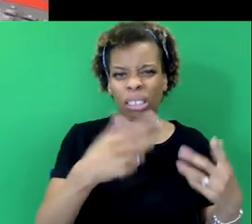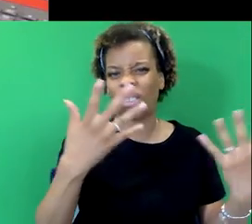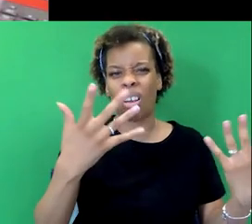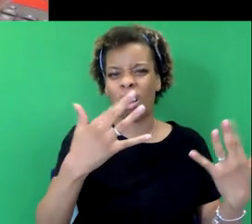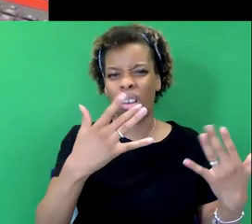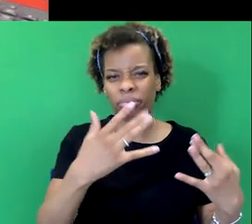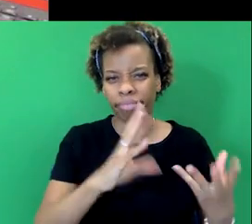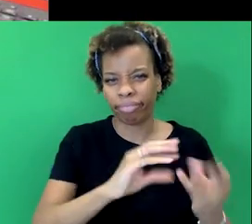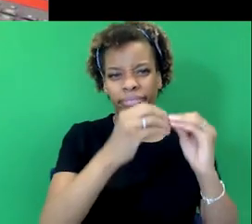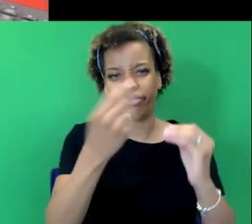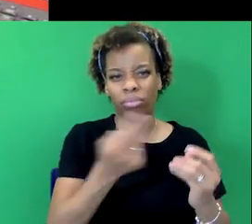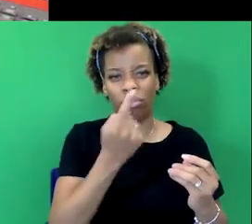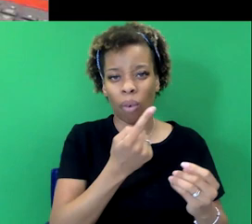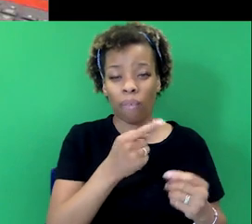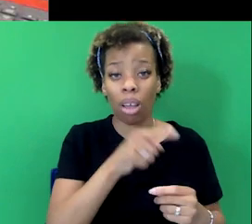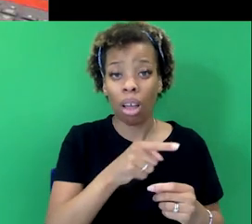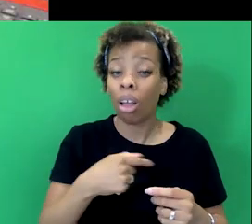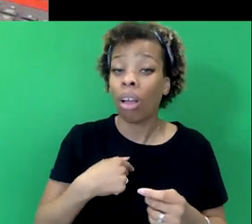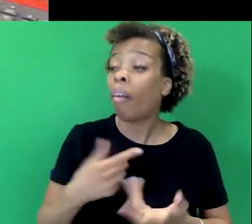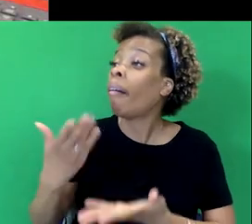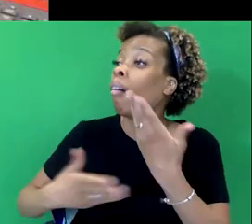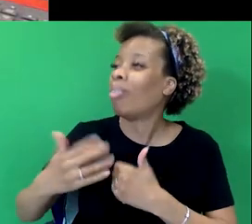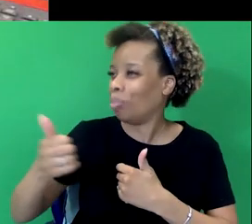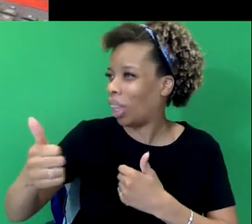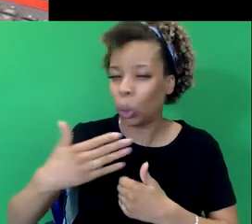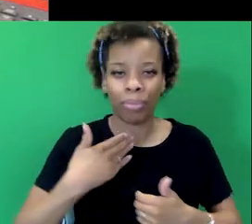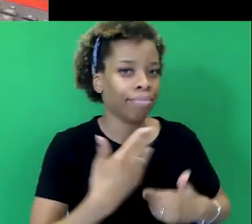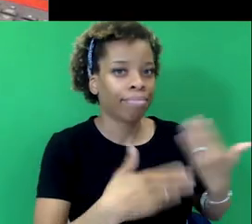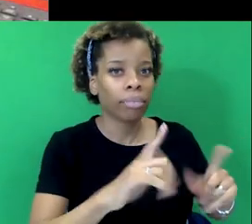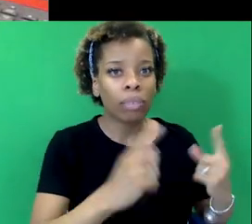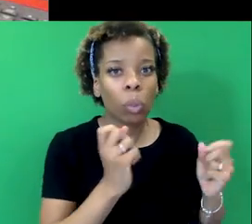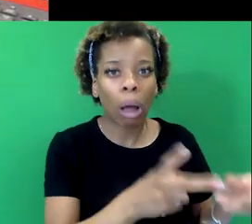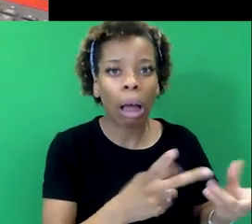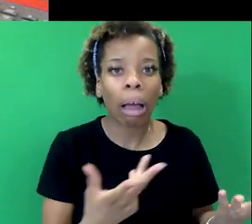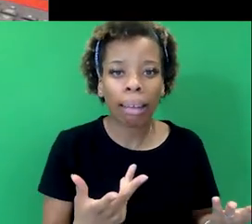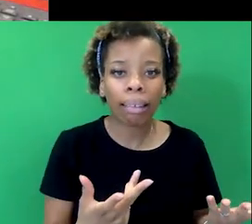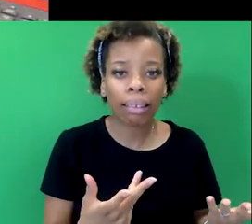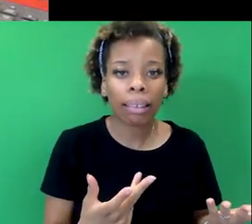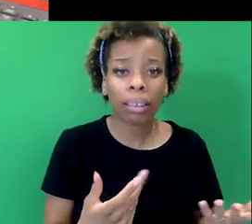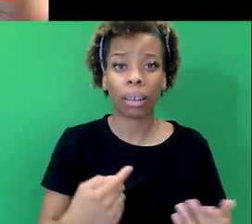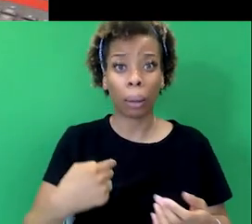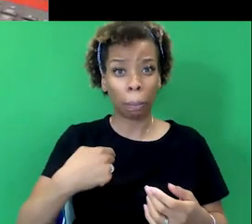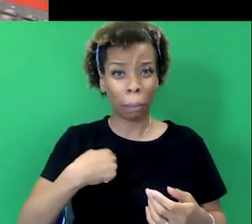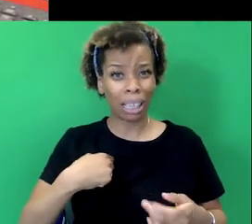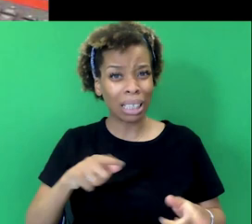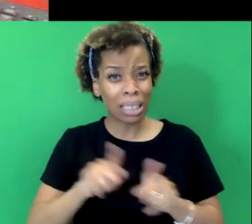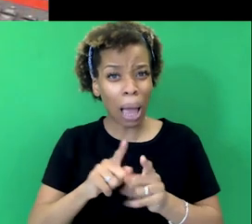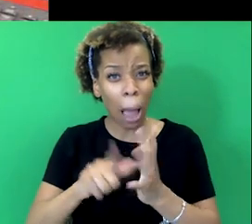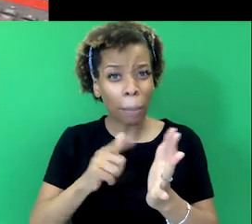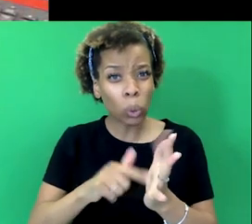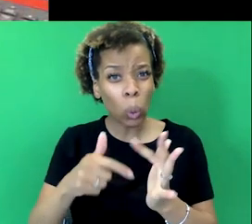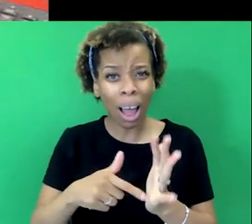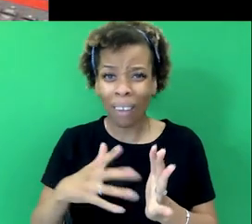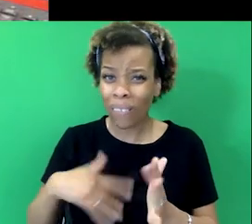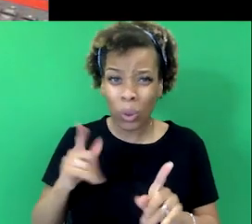And, you know, my personal bugbear is very similar to Juliet's, you know, the fact that, you know, this country forgets that,